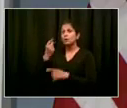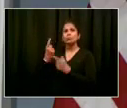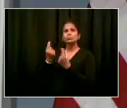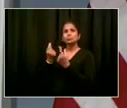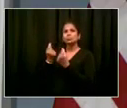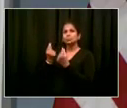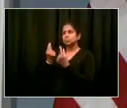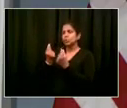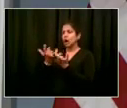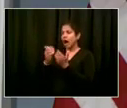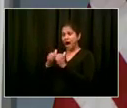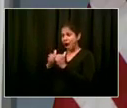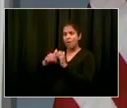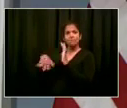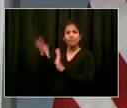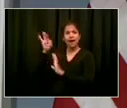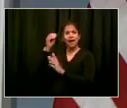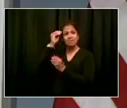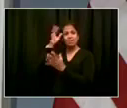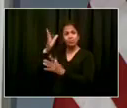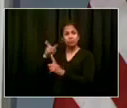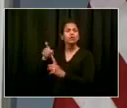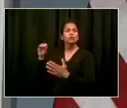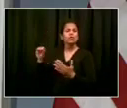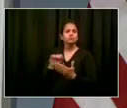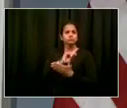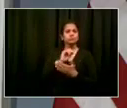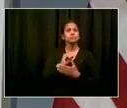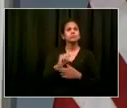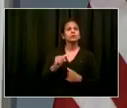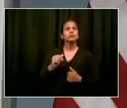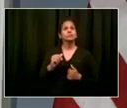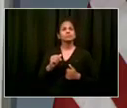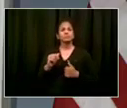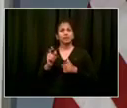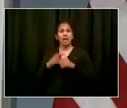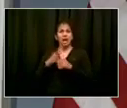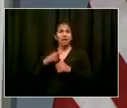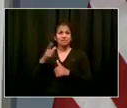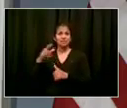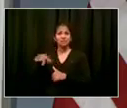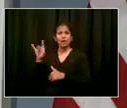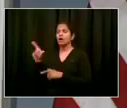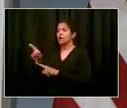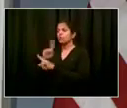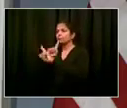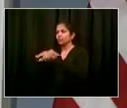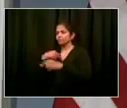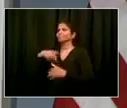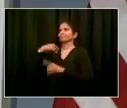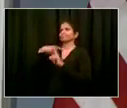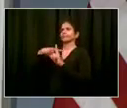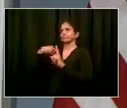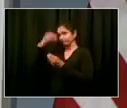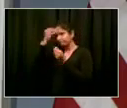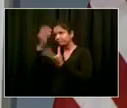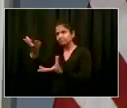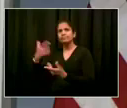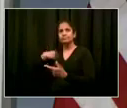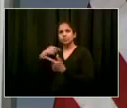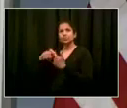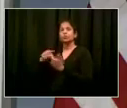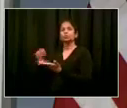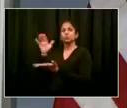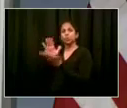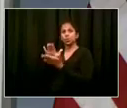as well. So we take those multiple information streams and we move as quickly as possible based on that information to